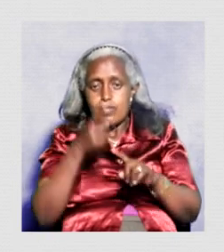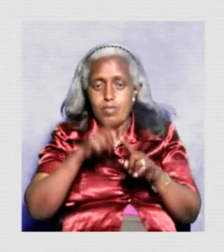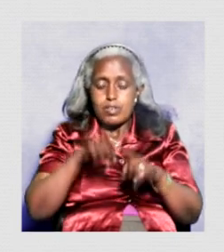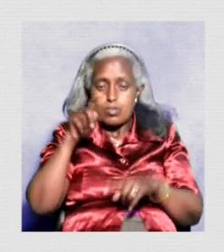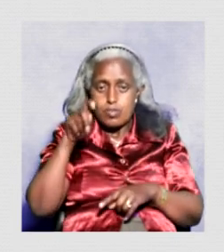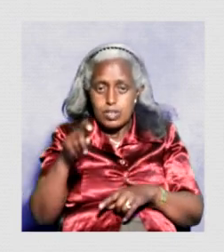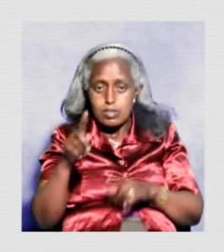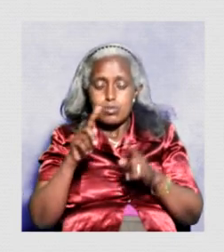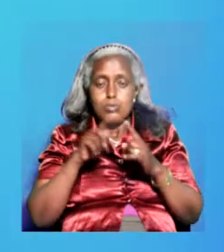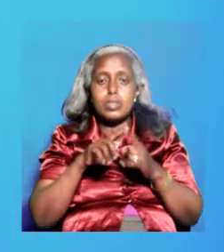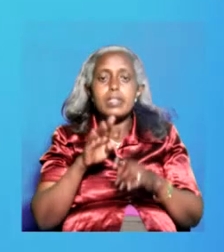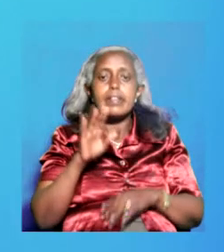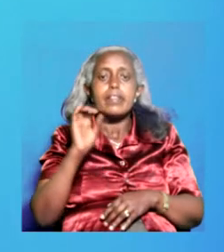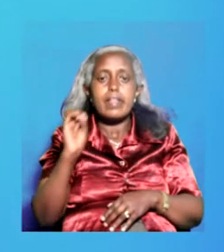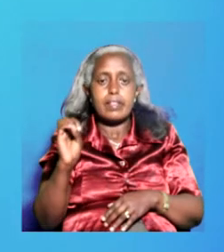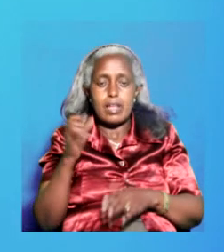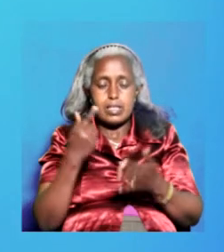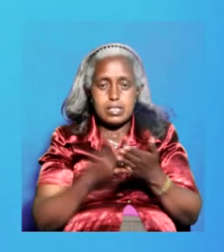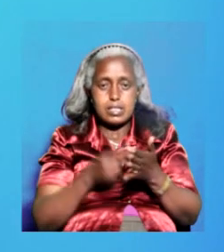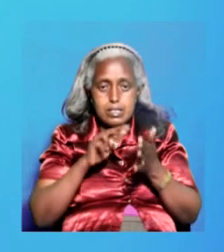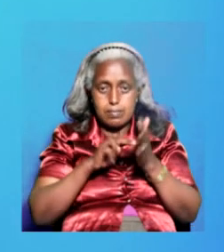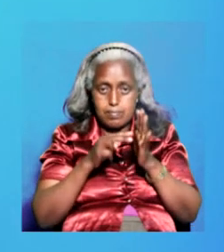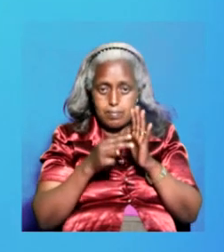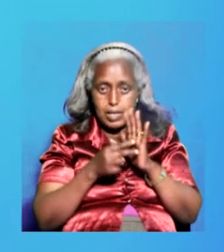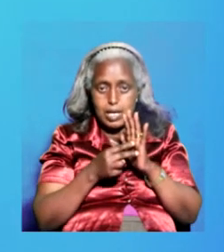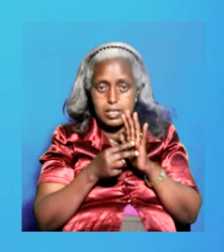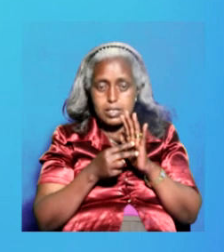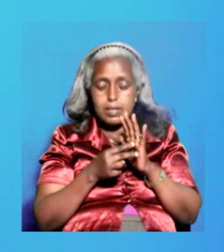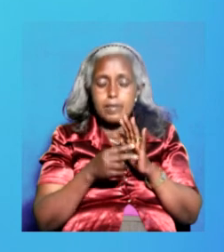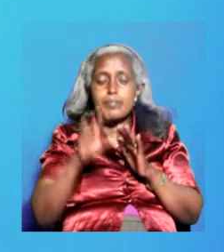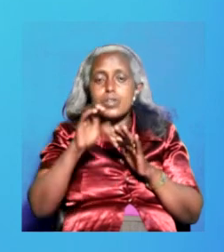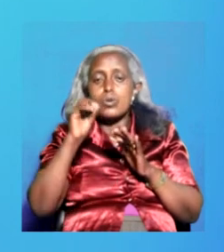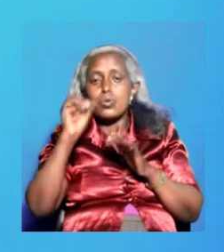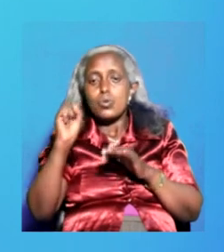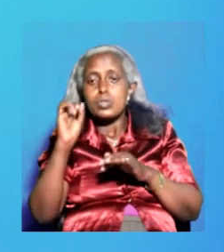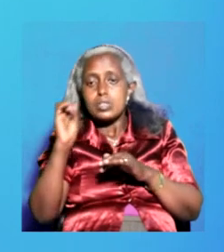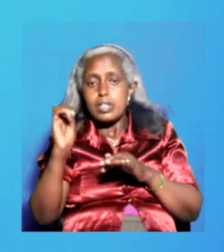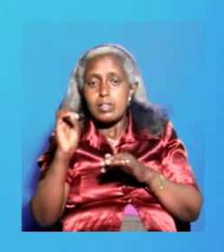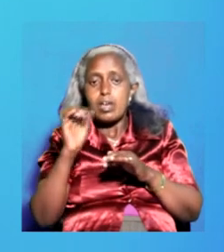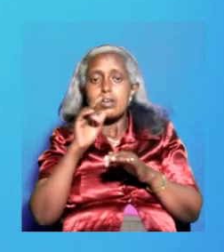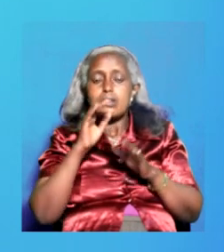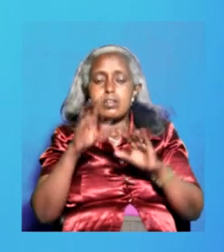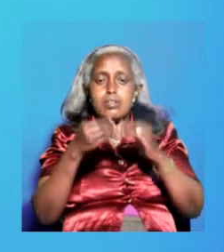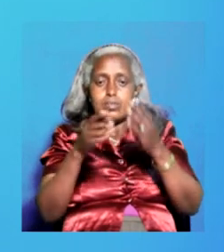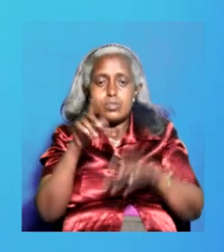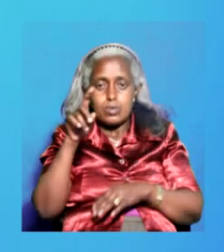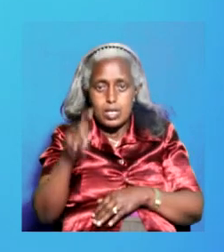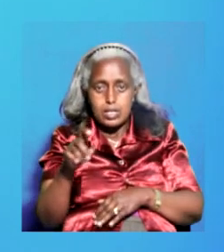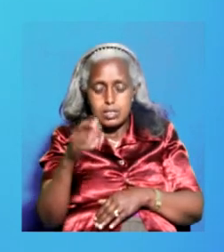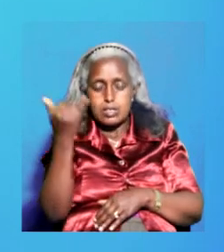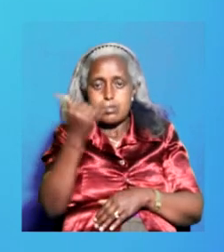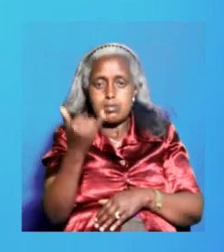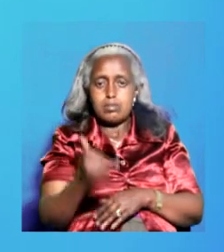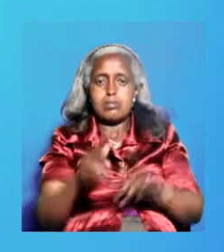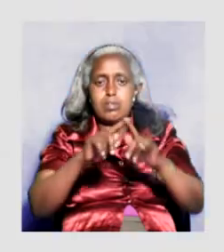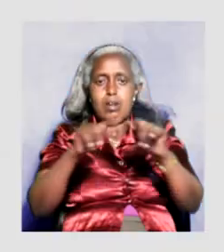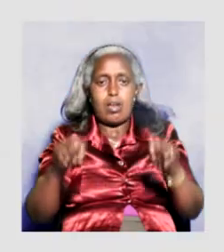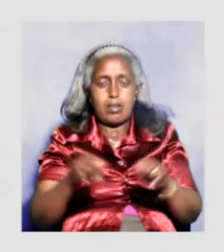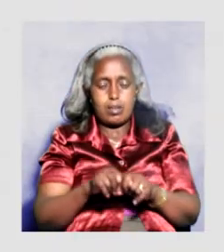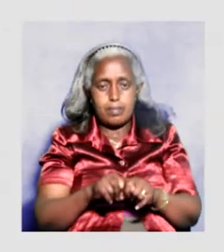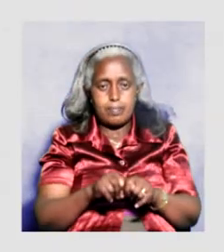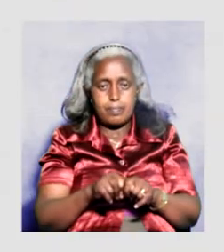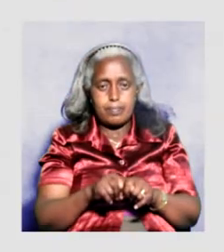theta. This implies cosine of theta gives you x. and then draw reference triangle.